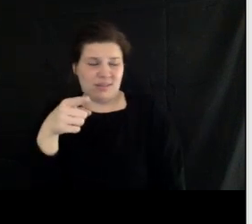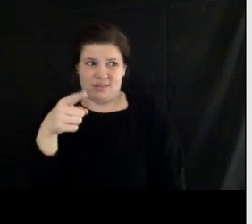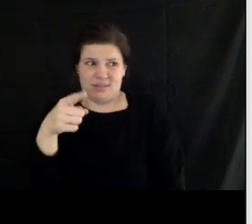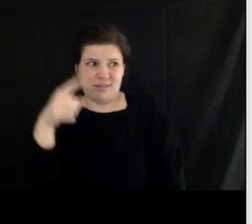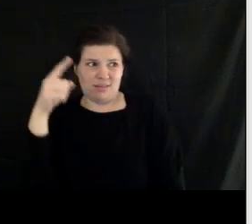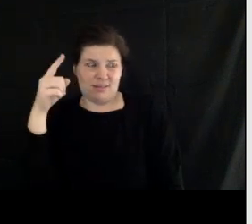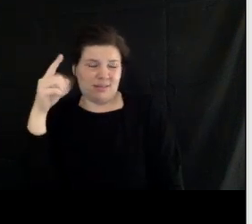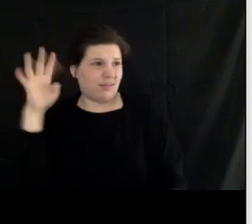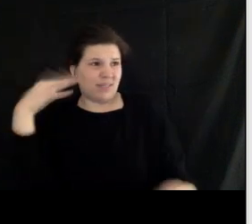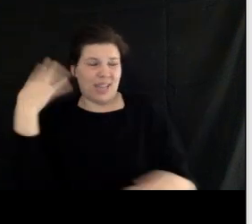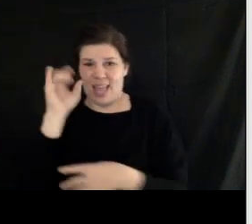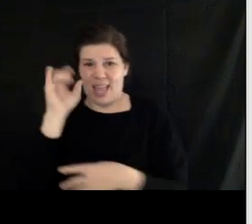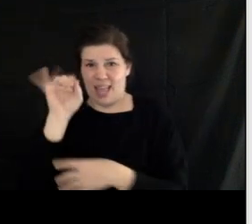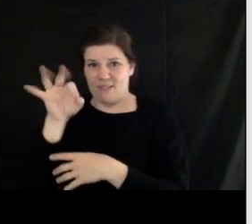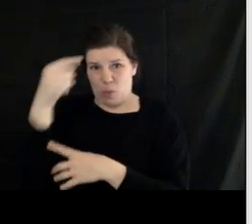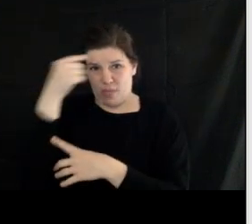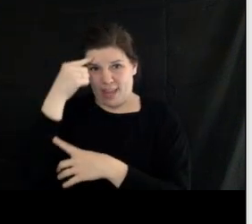about what you're doing.